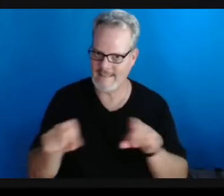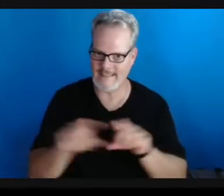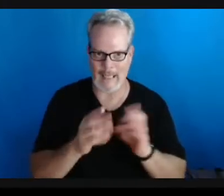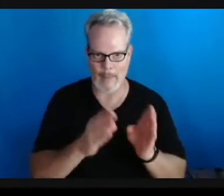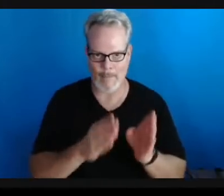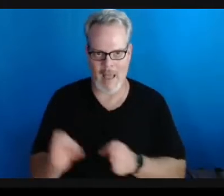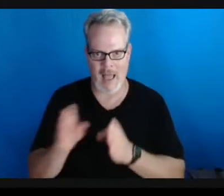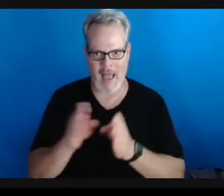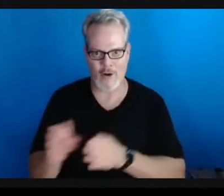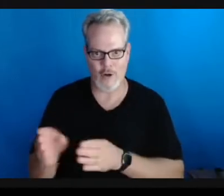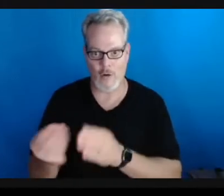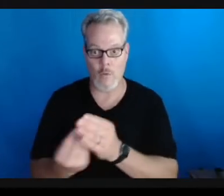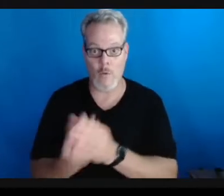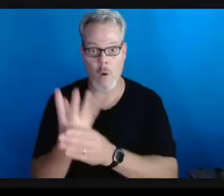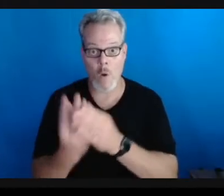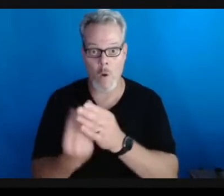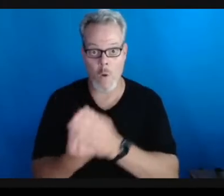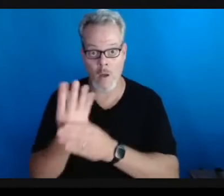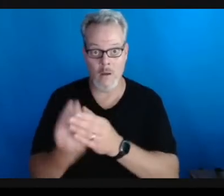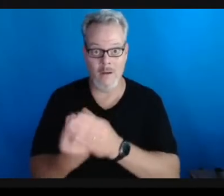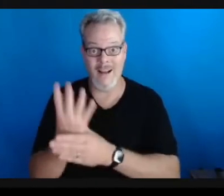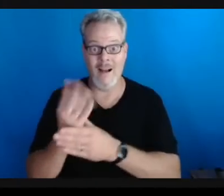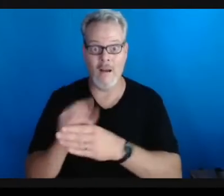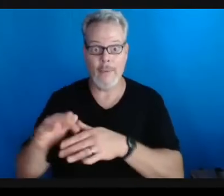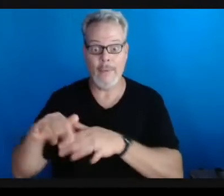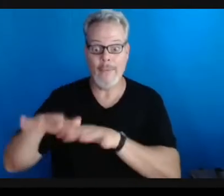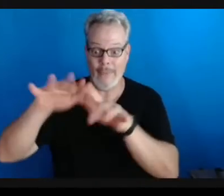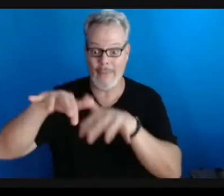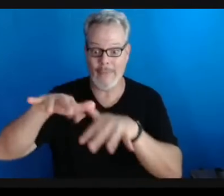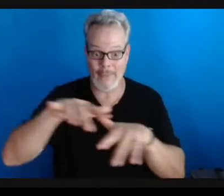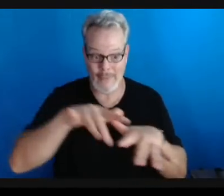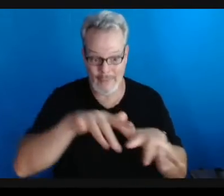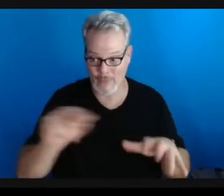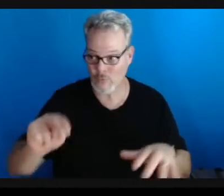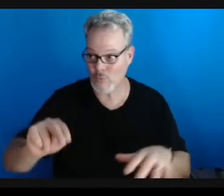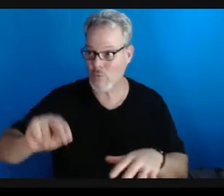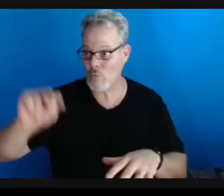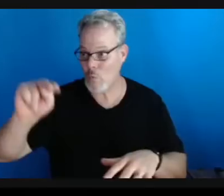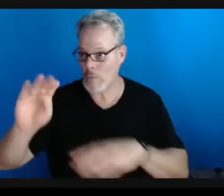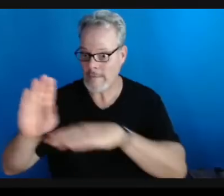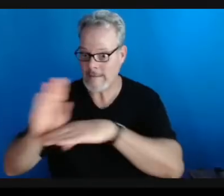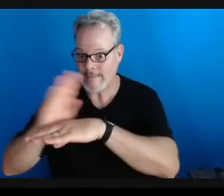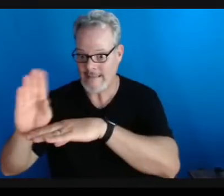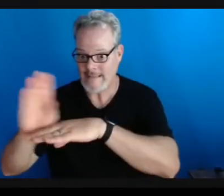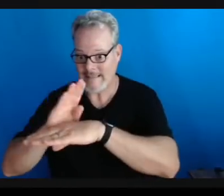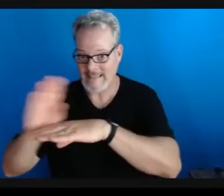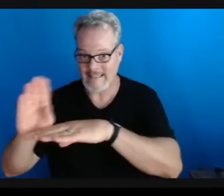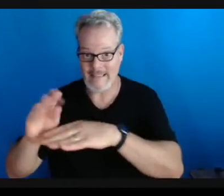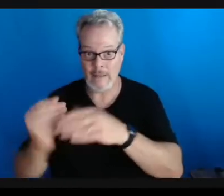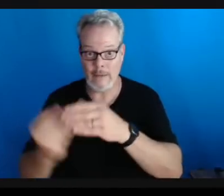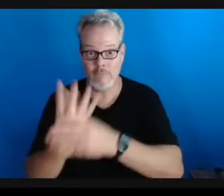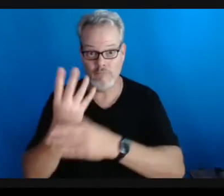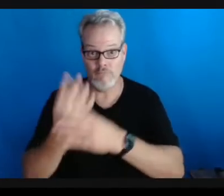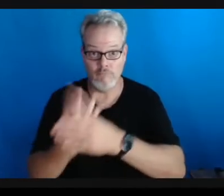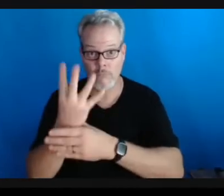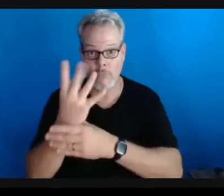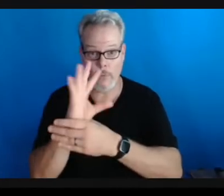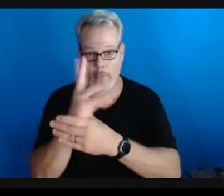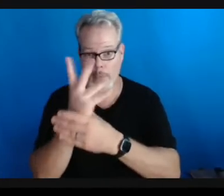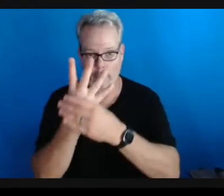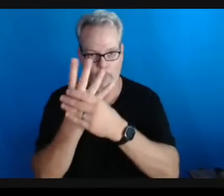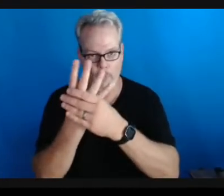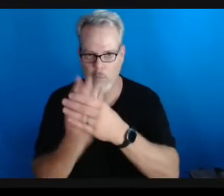overflows, a little bit more flashy because they're a little shorter there. North vent, more steady, and then short and sweet fountaining